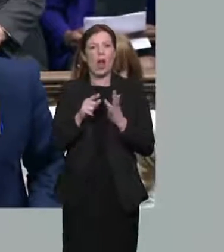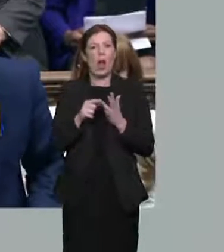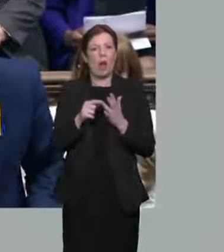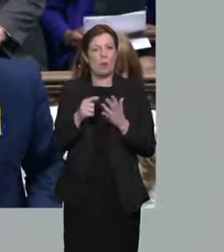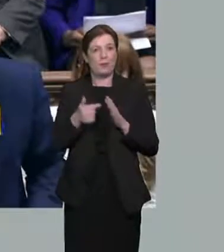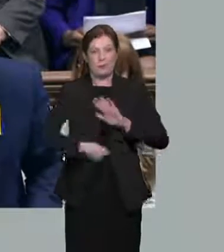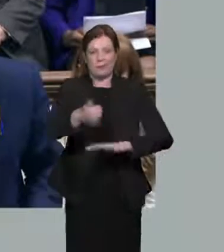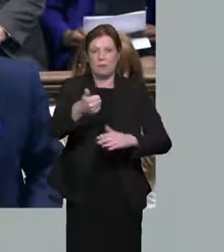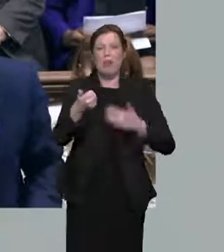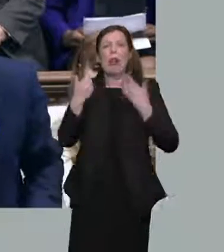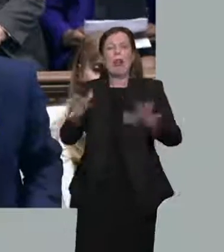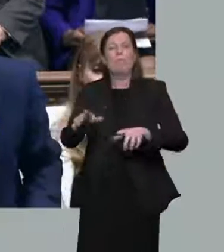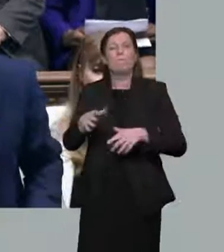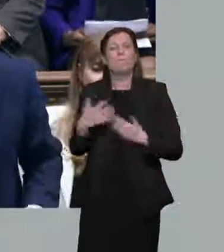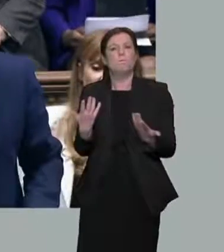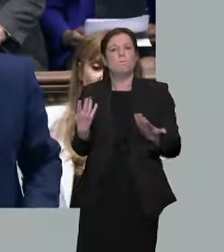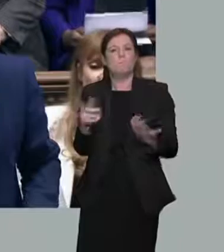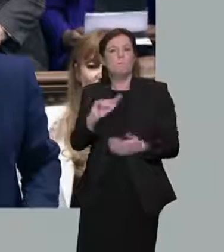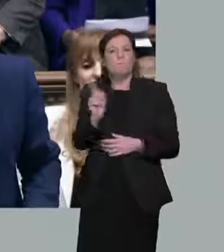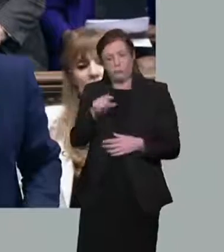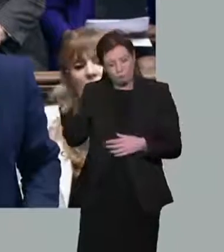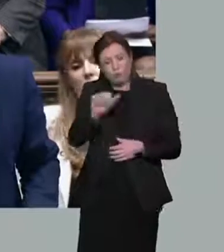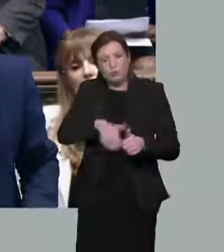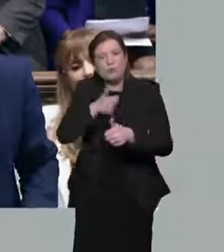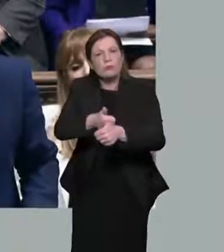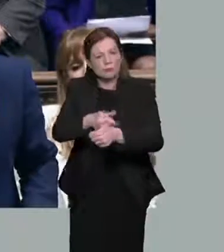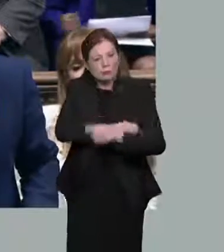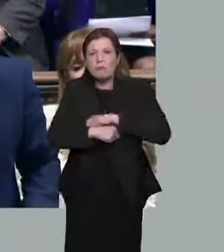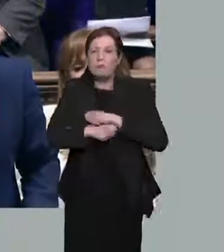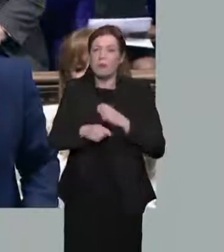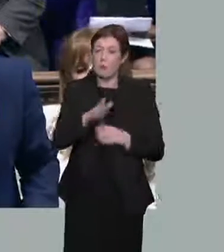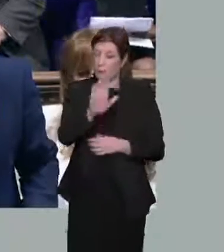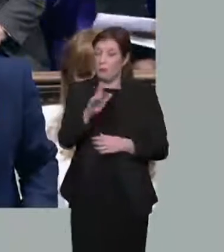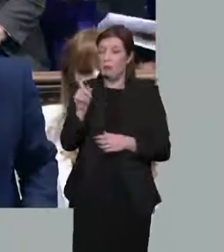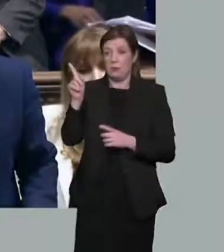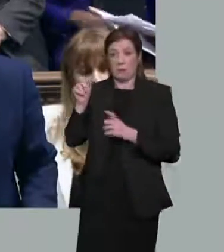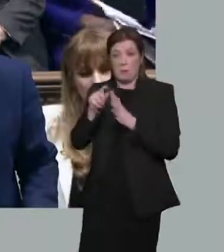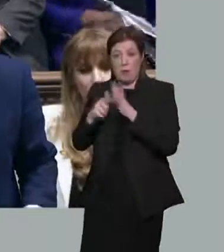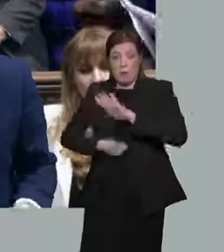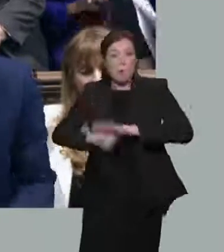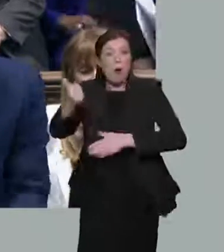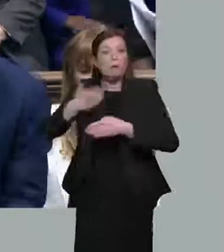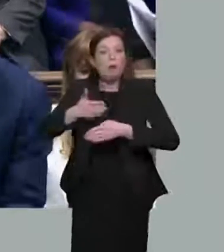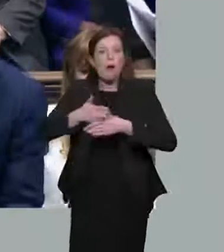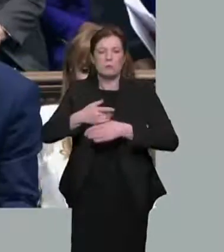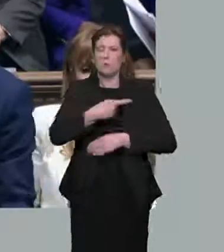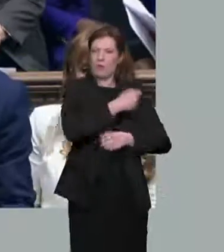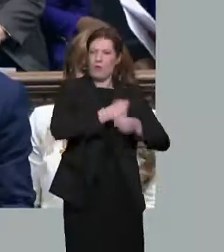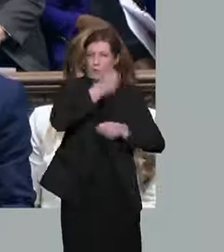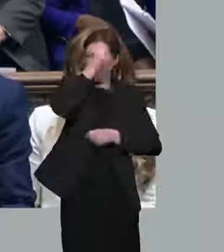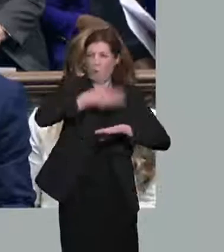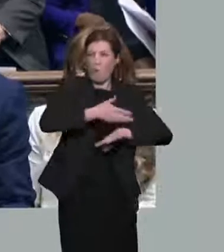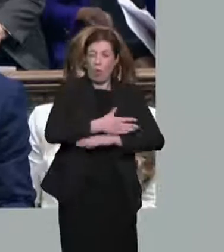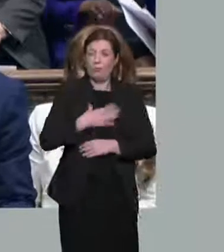same fight in relation to them. The government had advance warning of these mass sackings. A memo